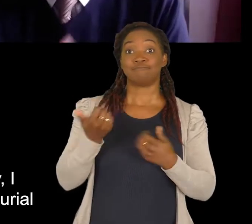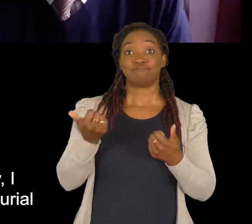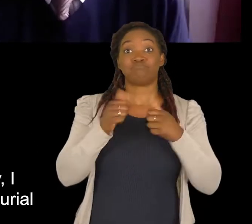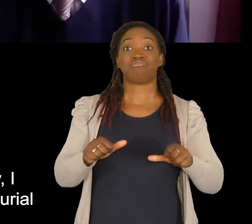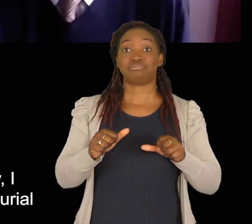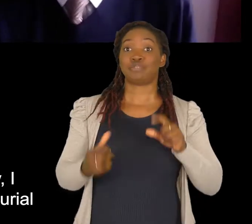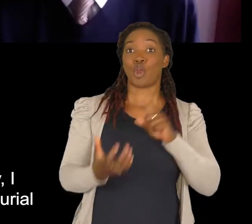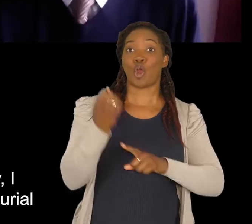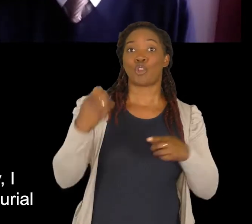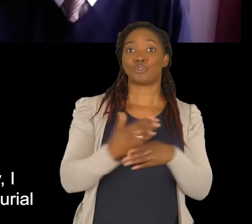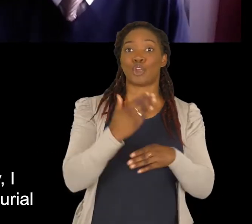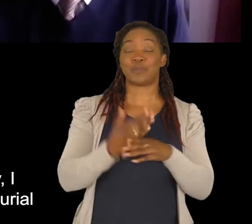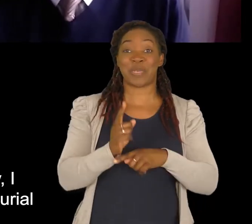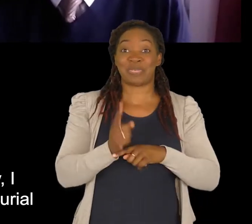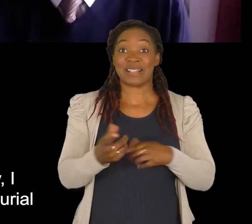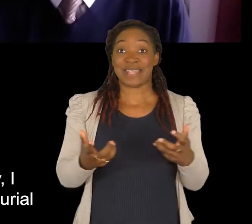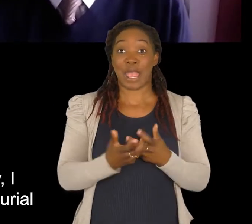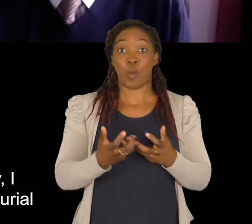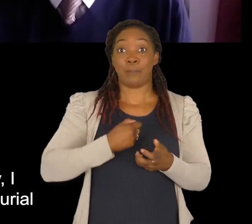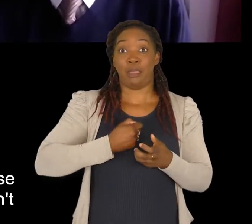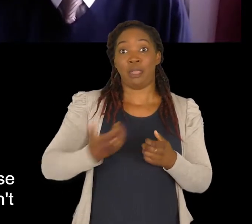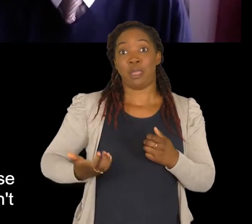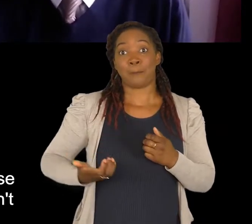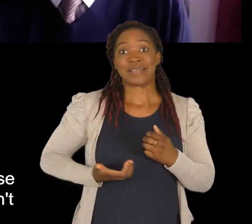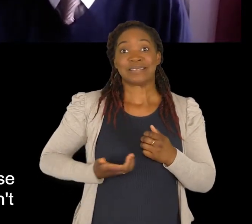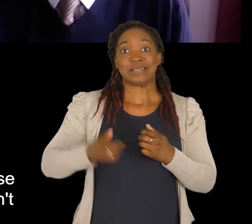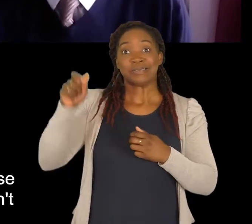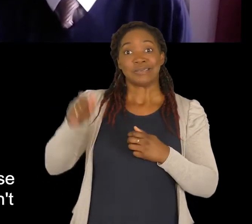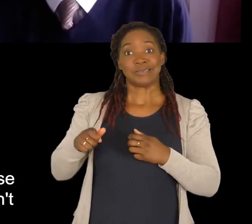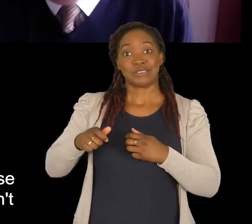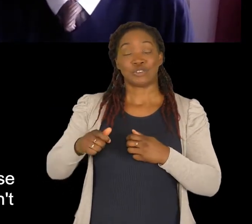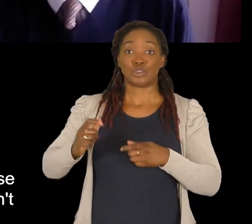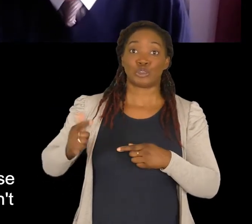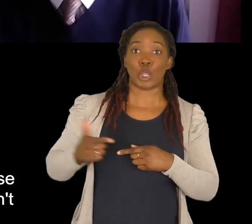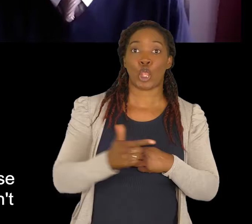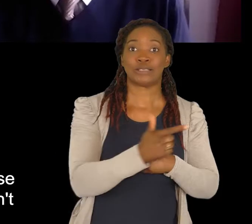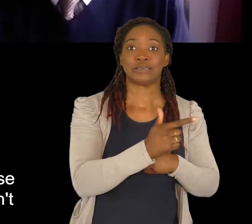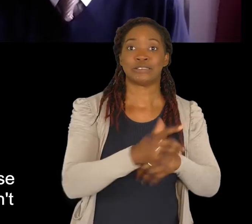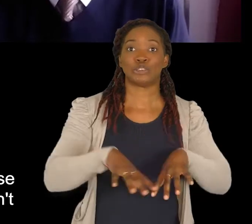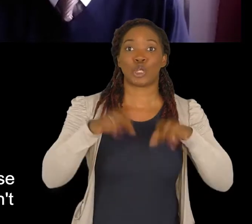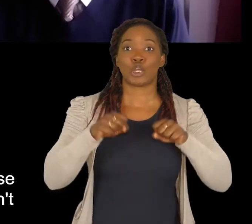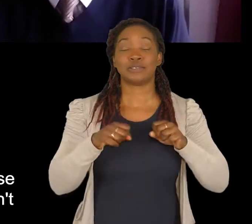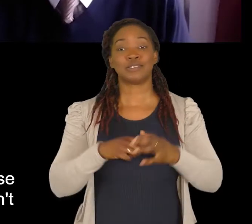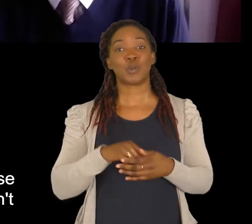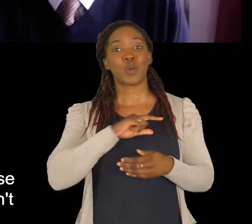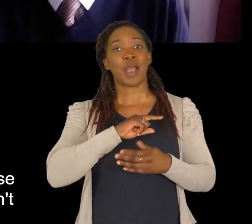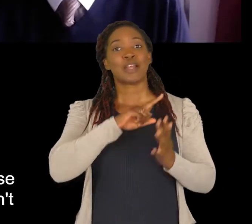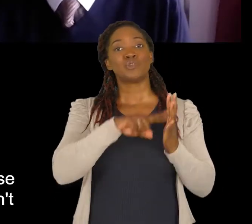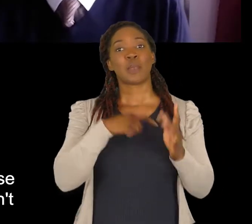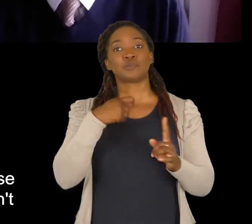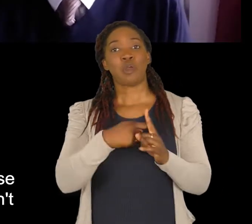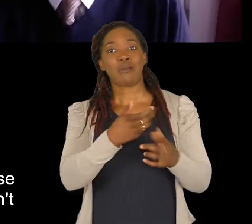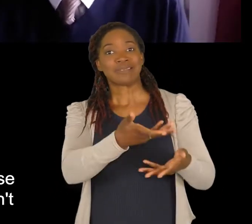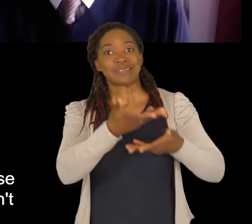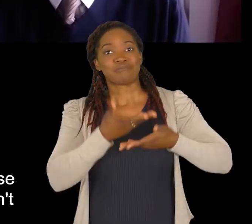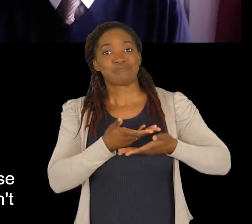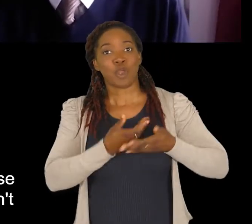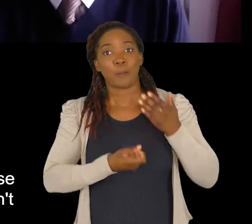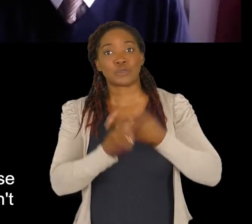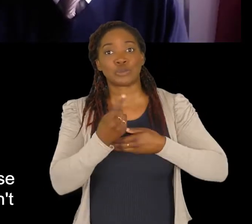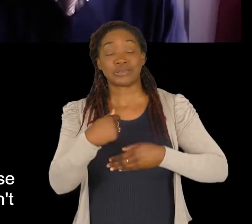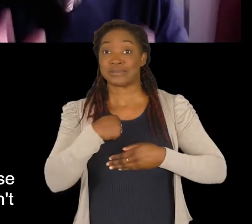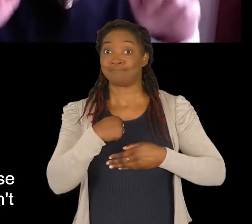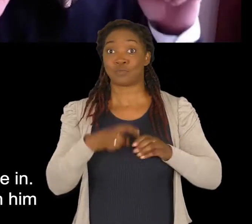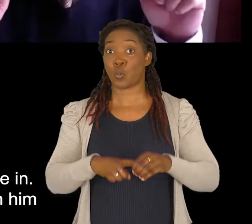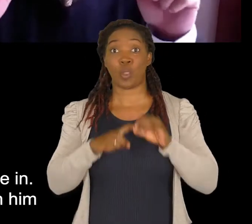the job. And that's where my entrepreneurial journey, I would say, really started, because James gave me an